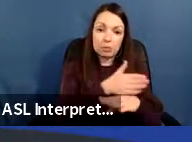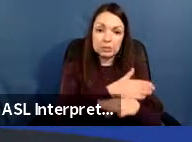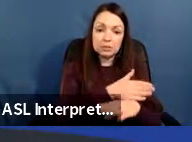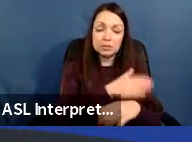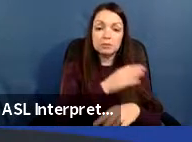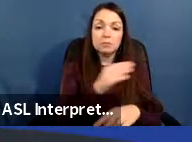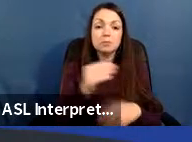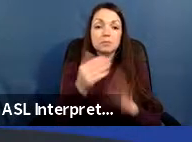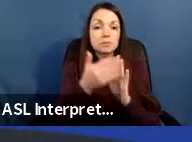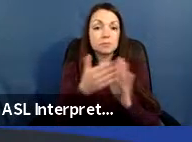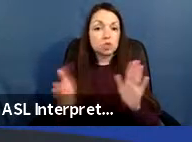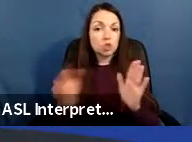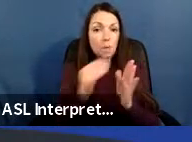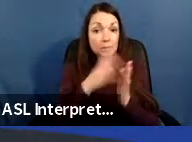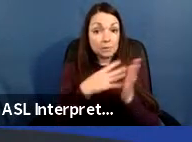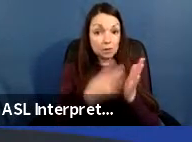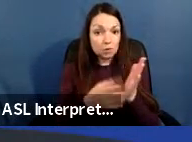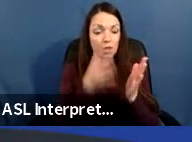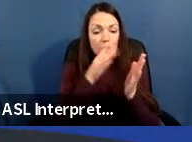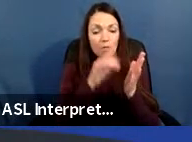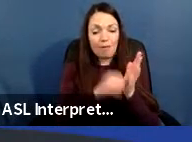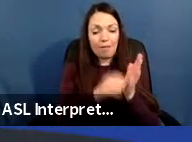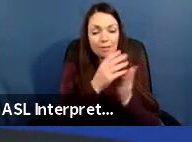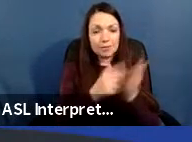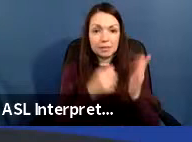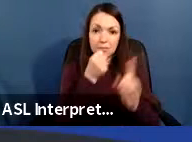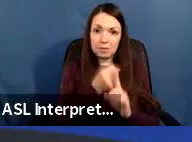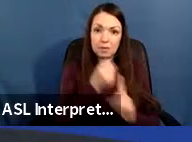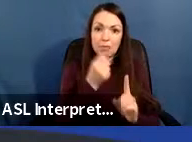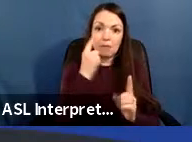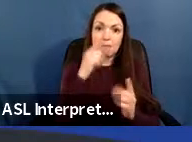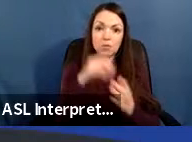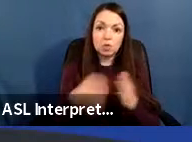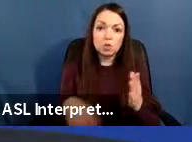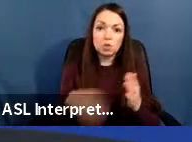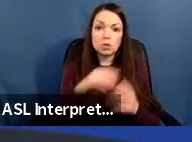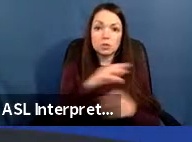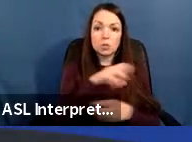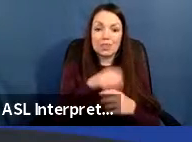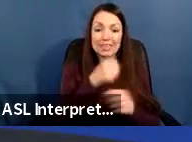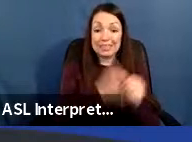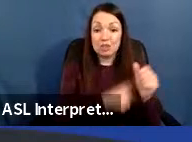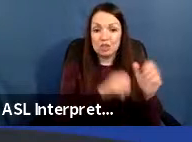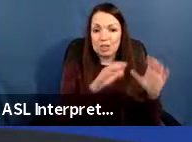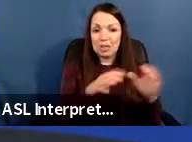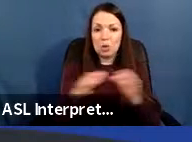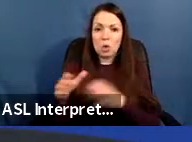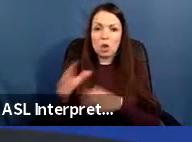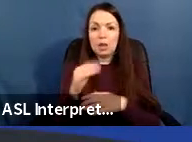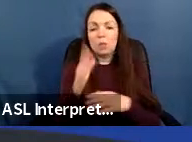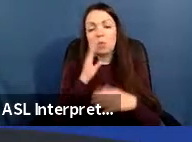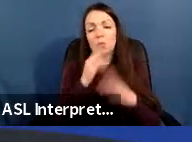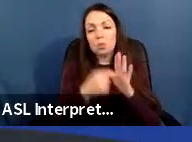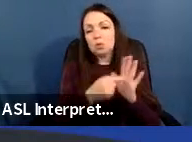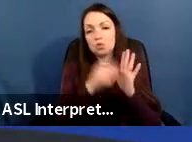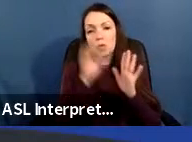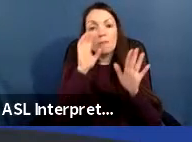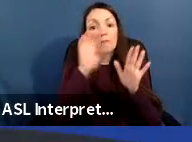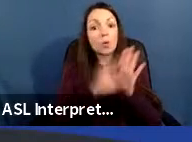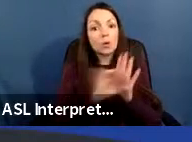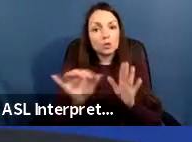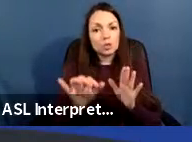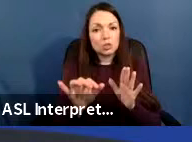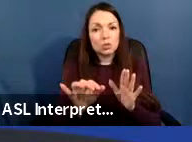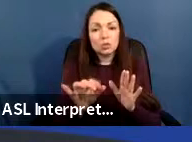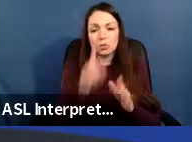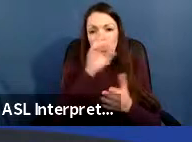and schedule, and then highlight some of the impacts to students within each budget category, and share some photos with you, as we truly believe a picture